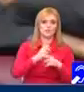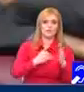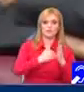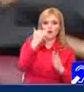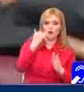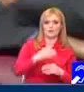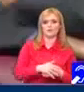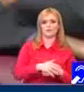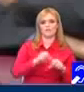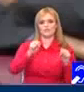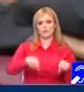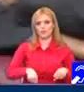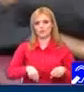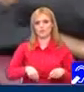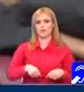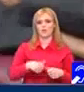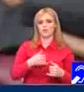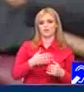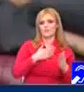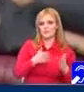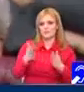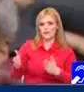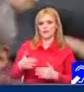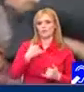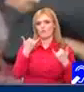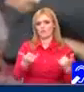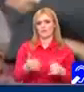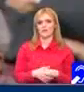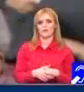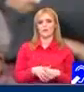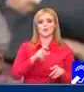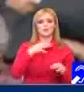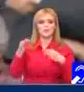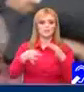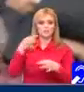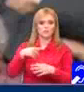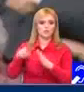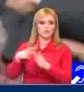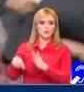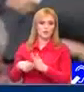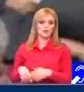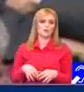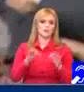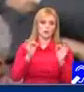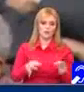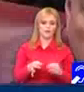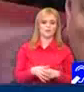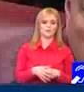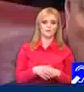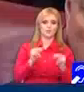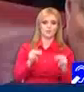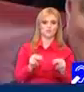to the highest possible standards of courtesy and respect in responding on behalf of the government to the legitimate